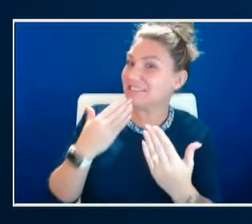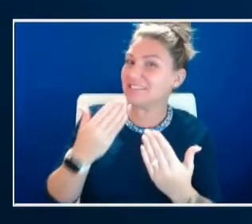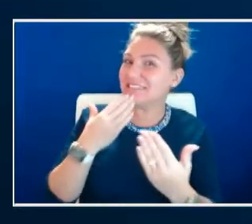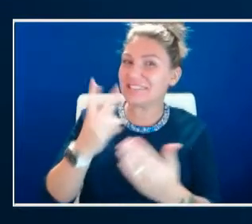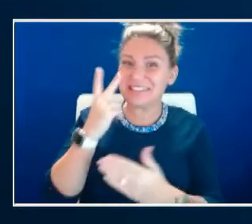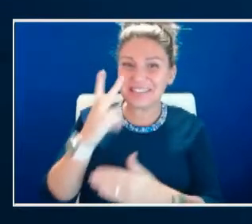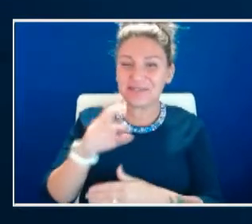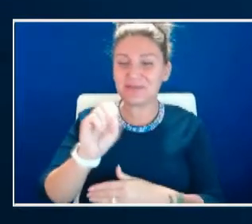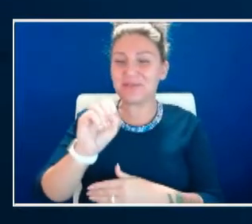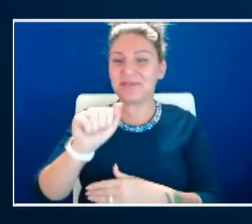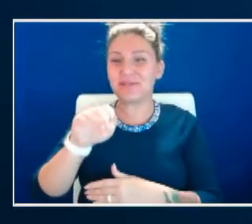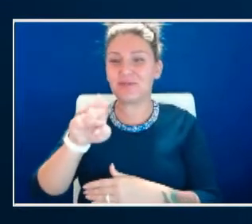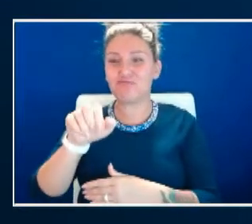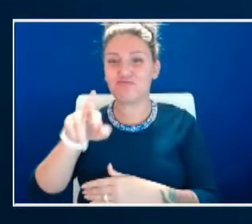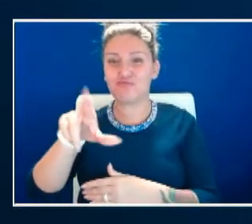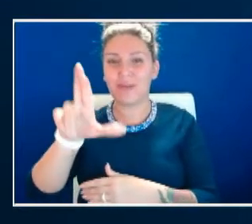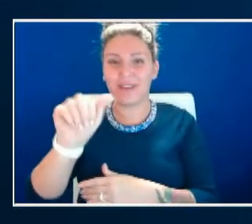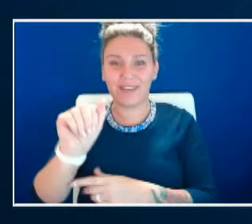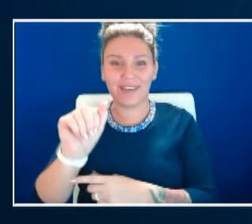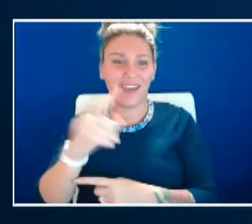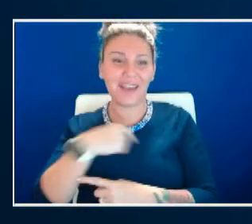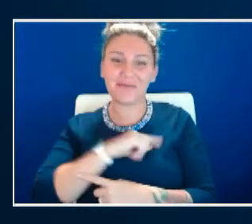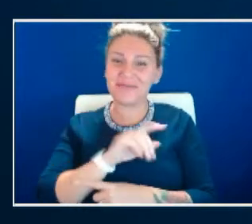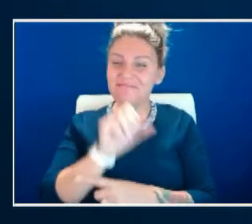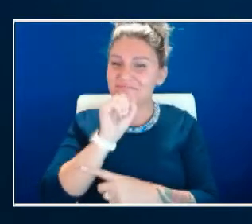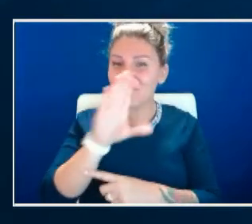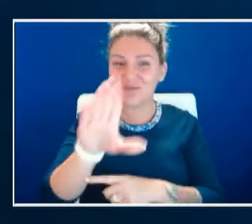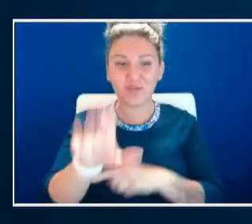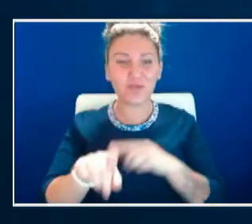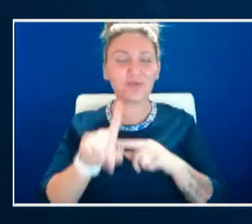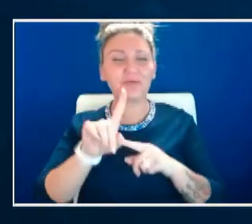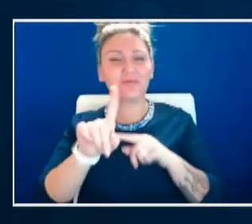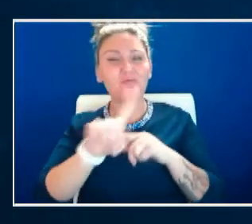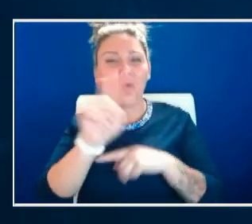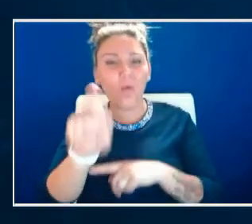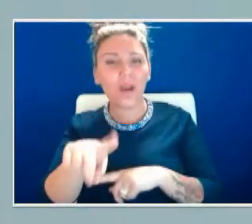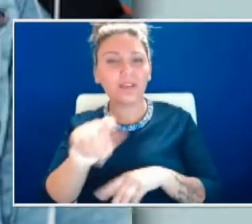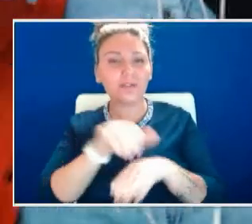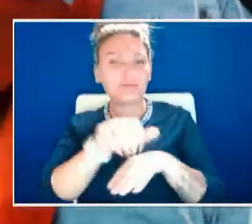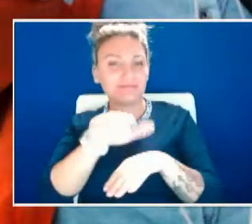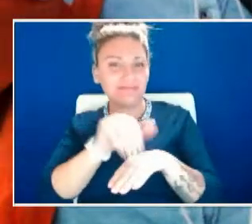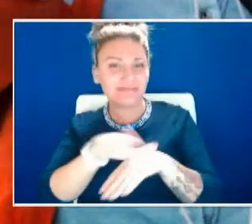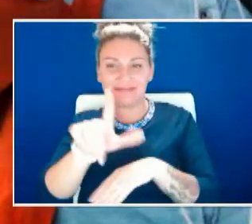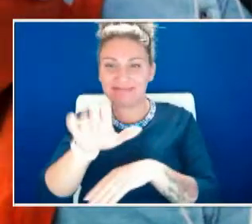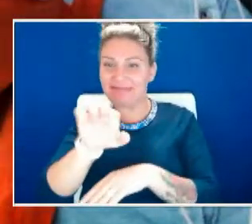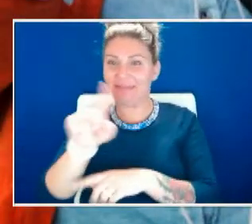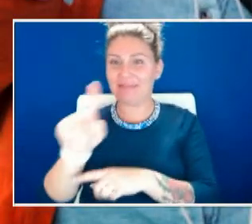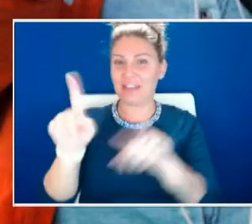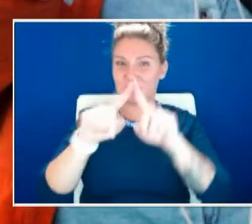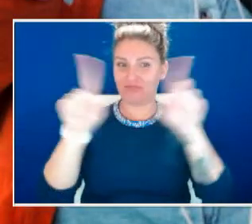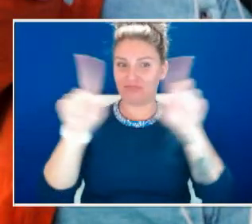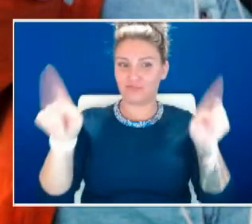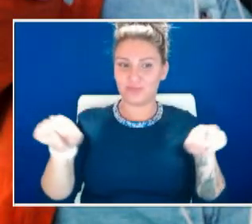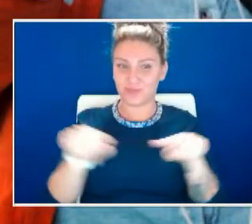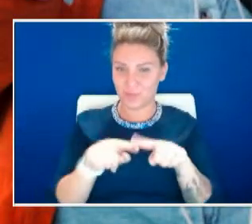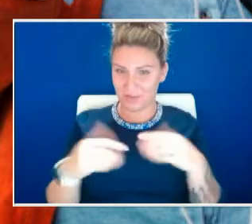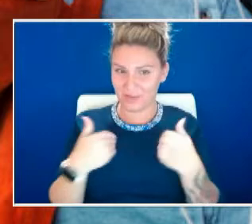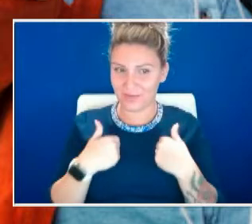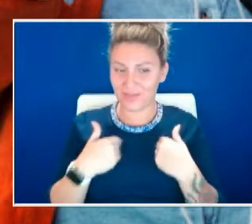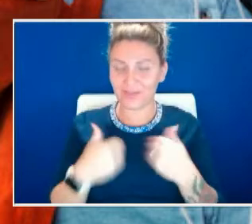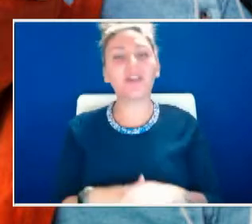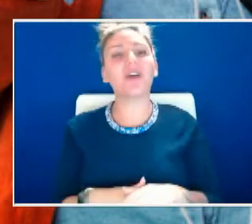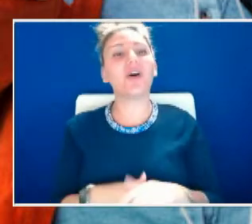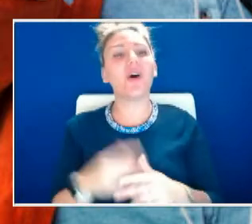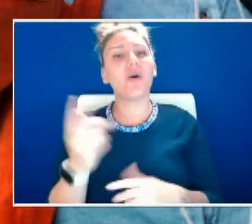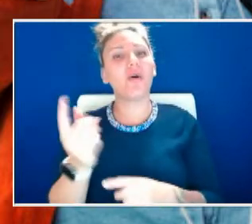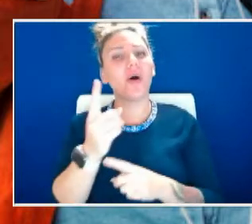Good to see you. And of course, we love getting your questions, so please send those in on the links there on your screen. And as always, you can put them in the chat